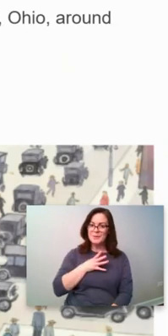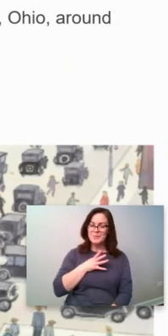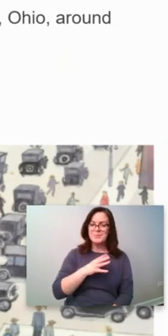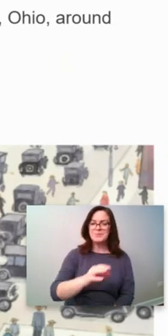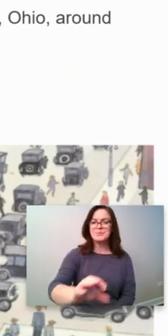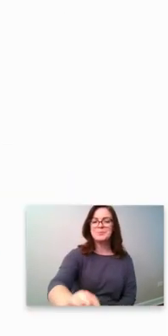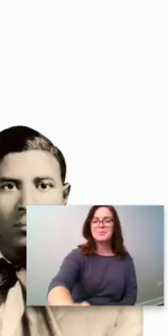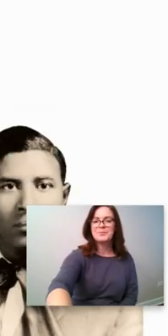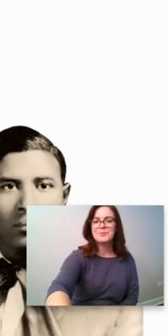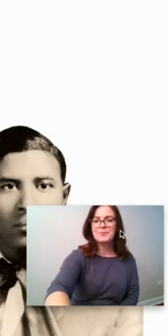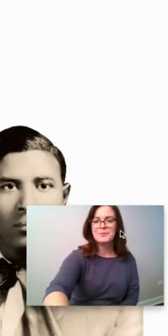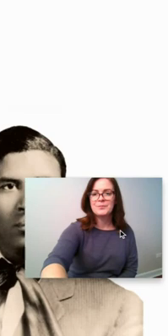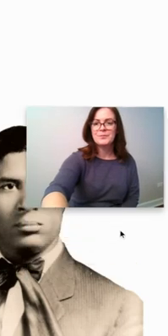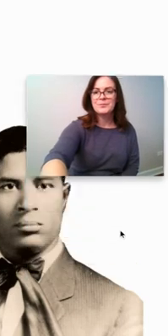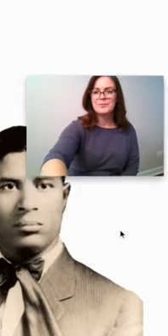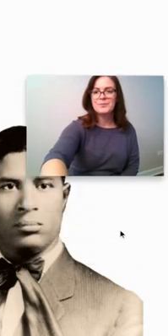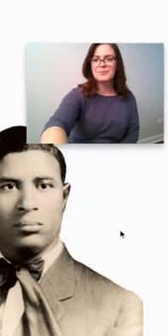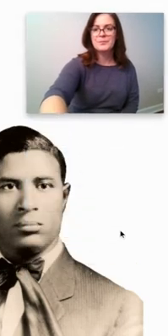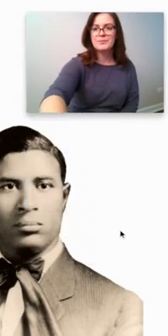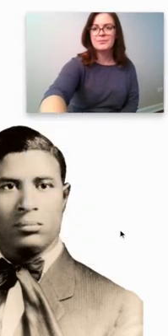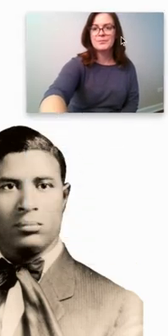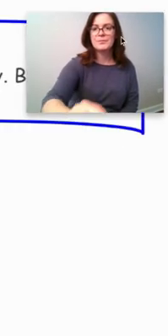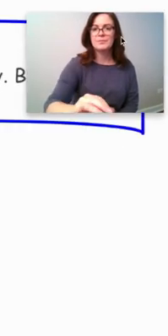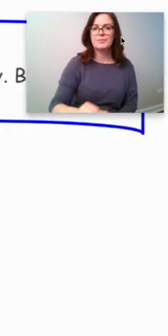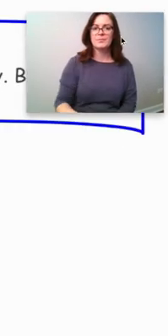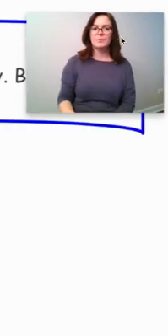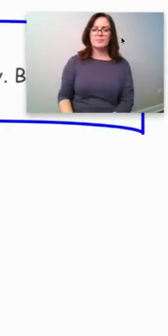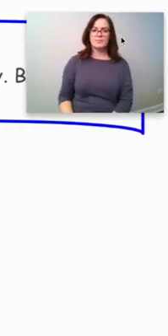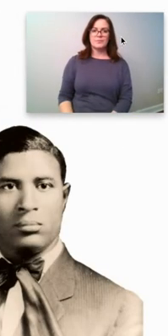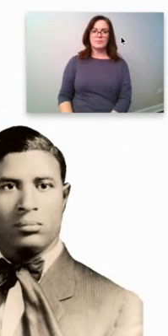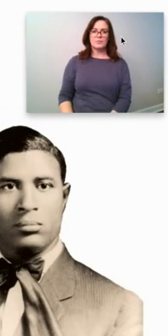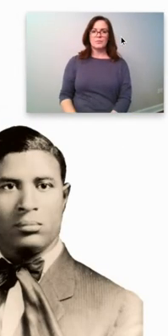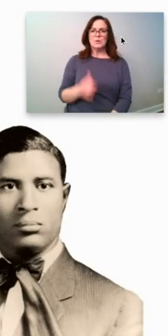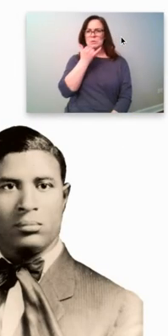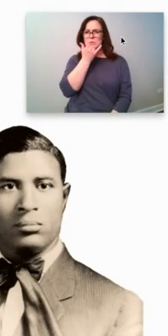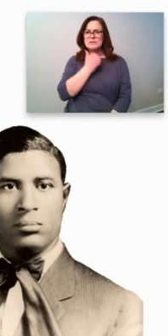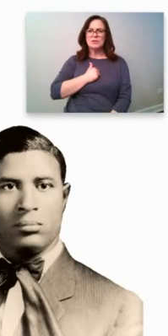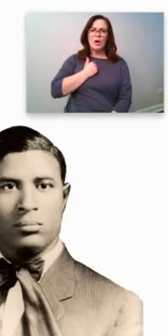Okay, this picture shows transportation. Oh no, sorry.